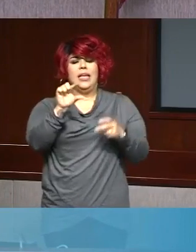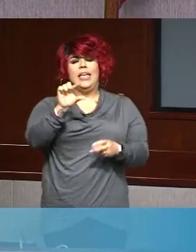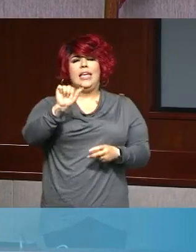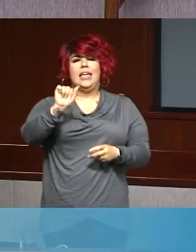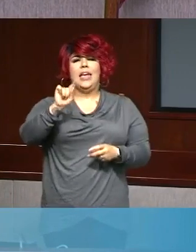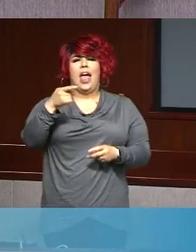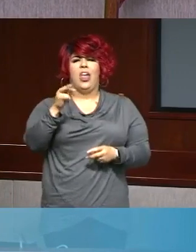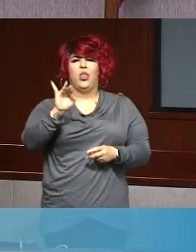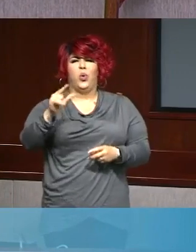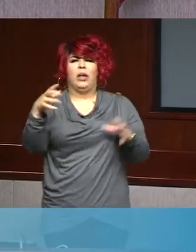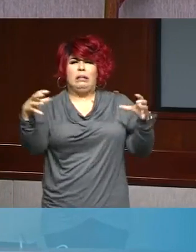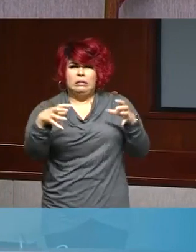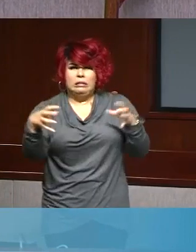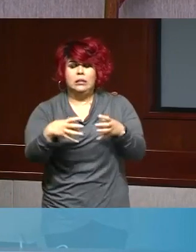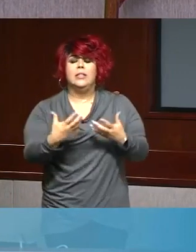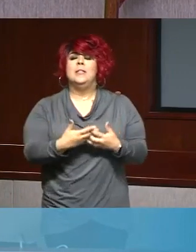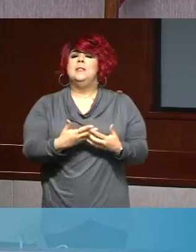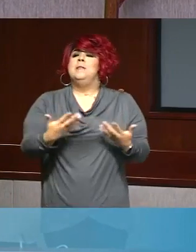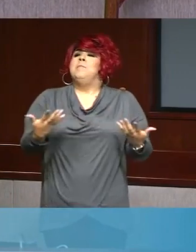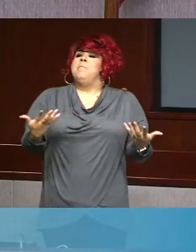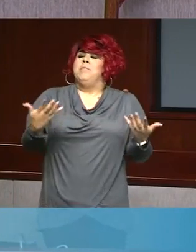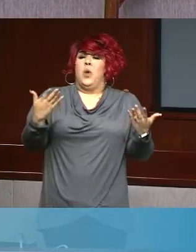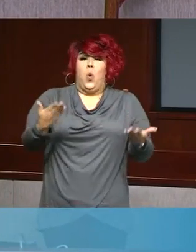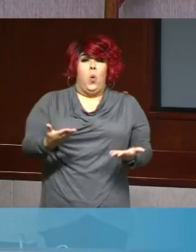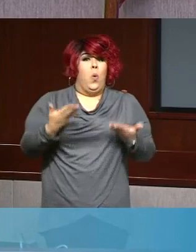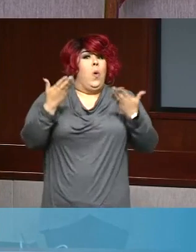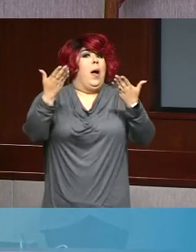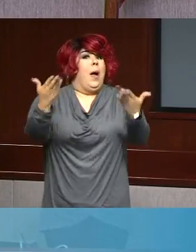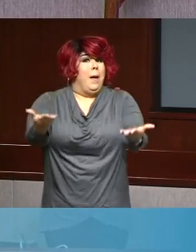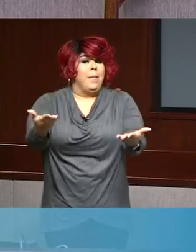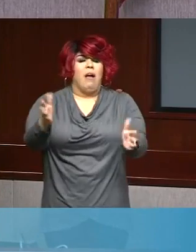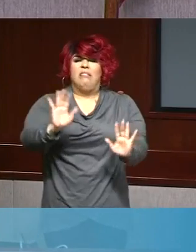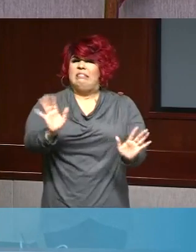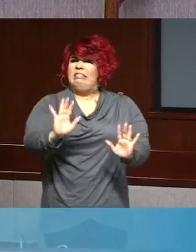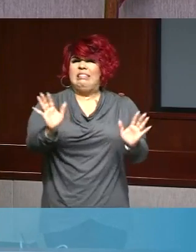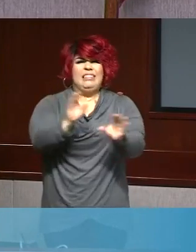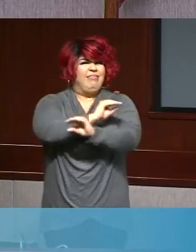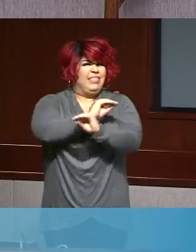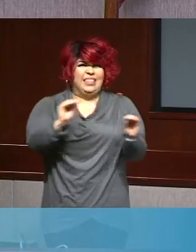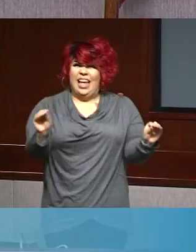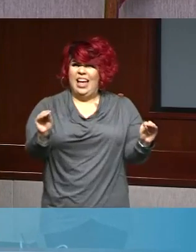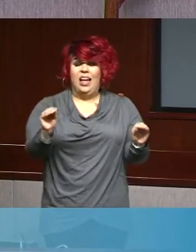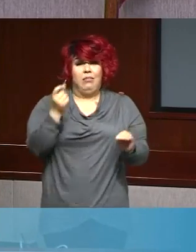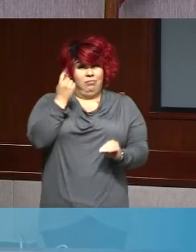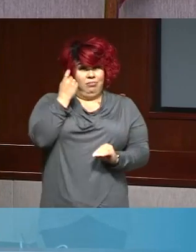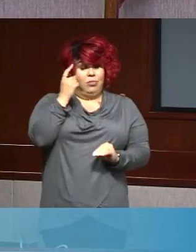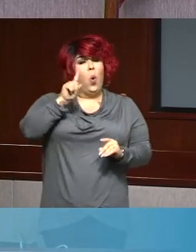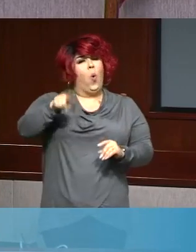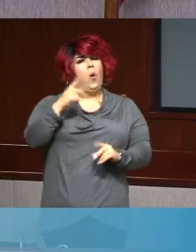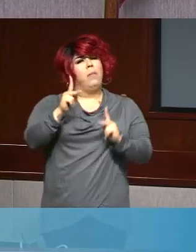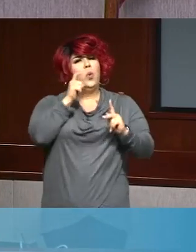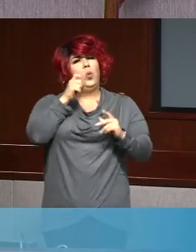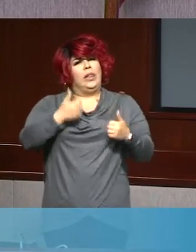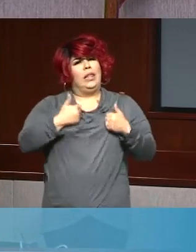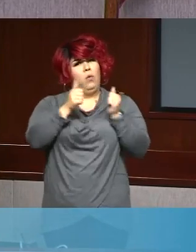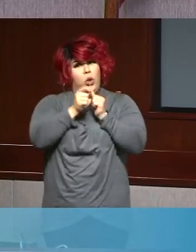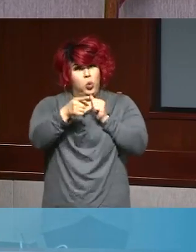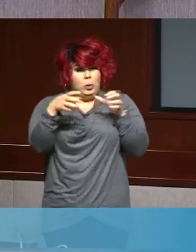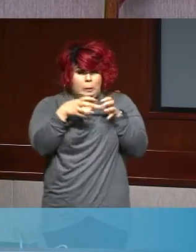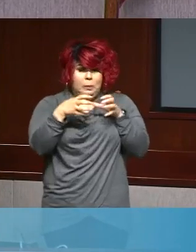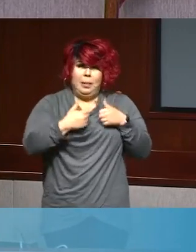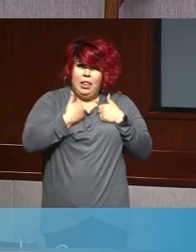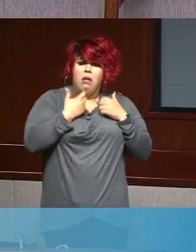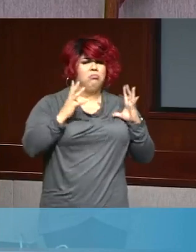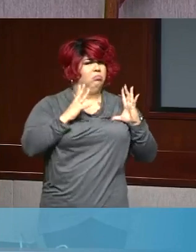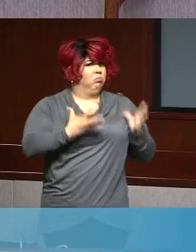where they are recommending that there be no gatherings outside of those that reside within the same household. We